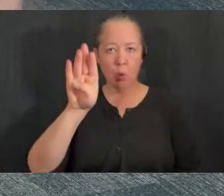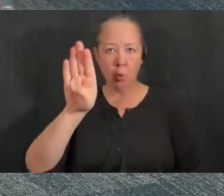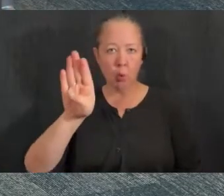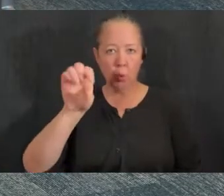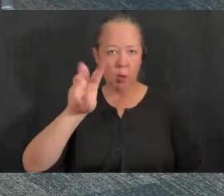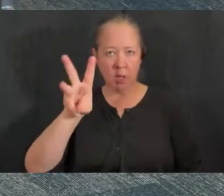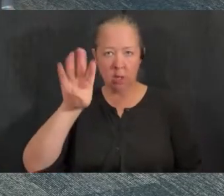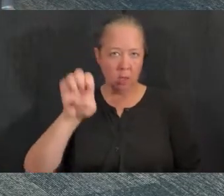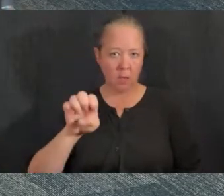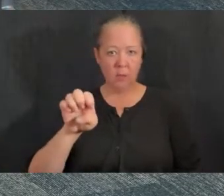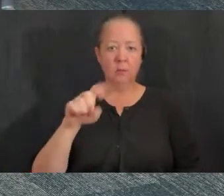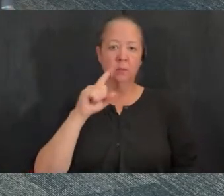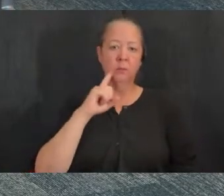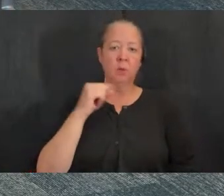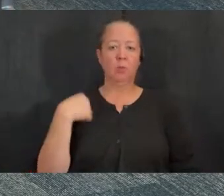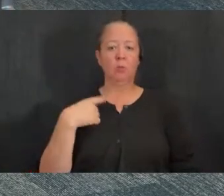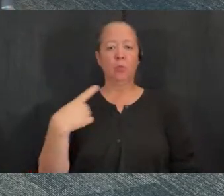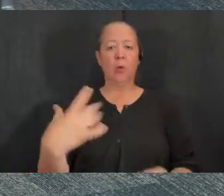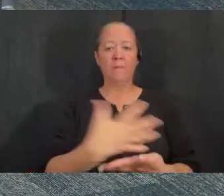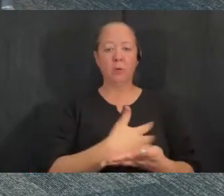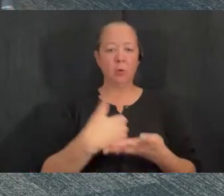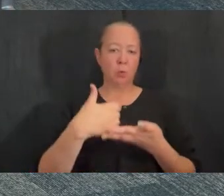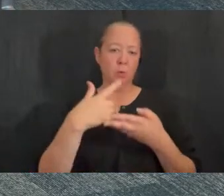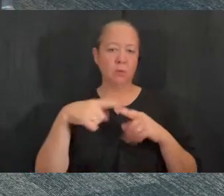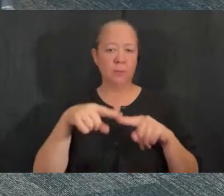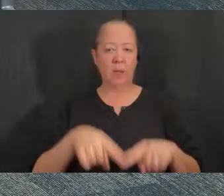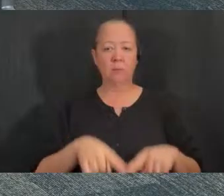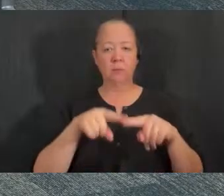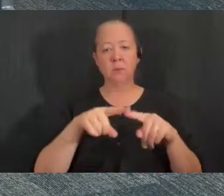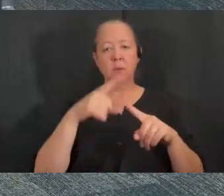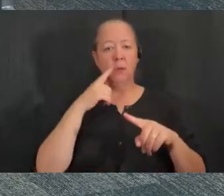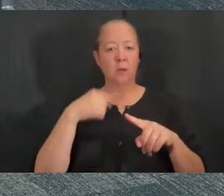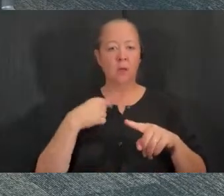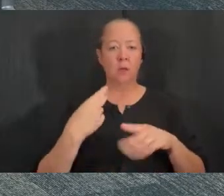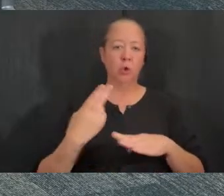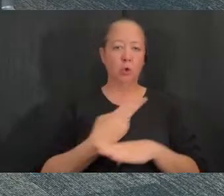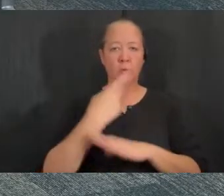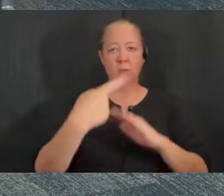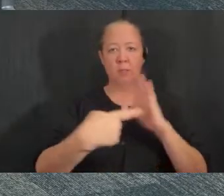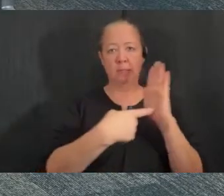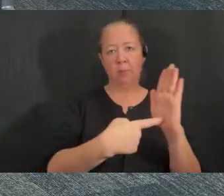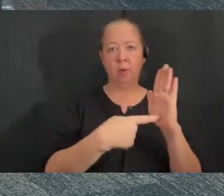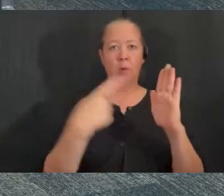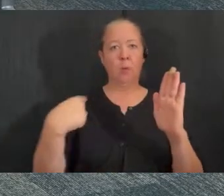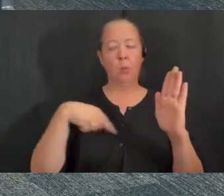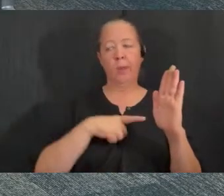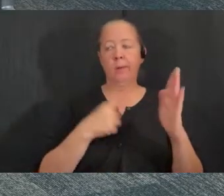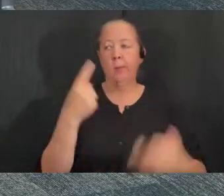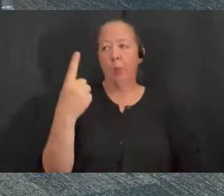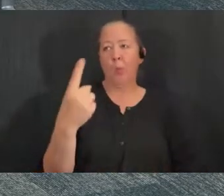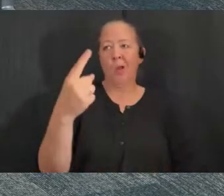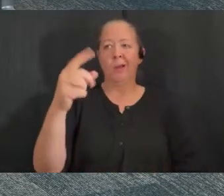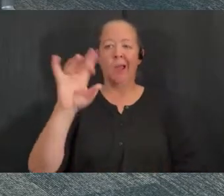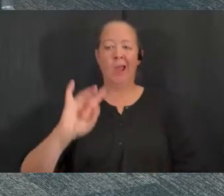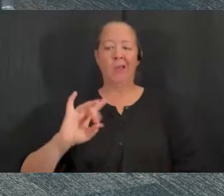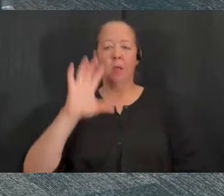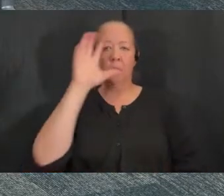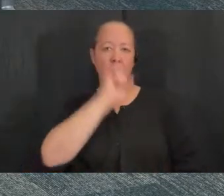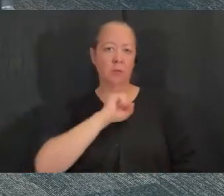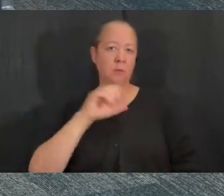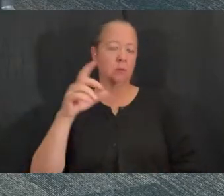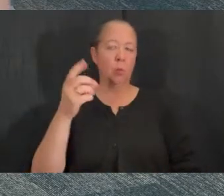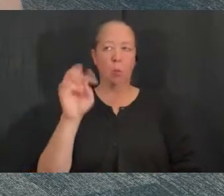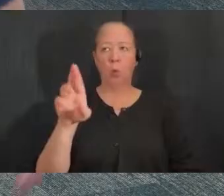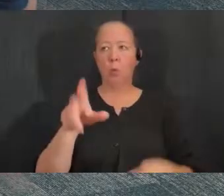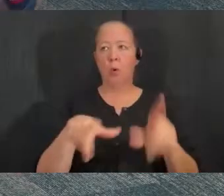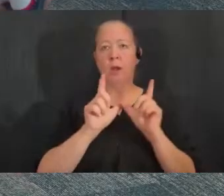example. We're not. We are 1/8, I guess, whatever. We are 1/10 the size, I guess, of Bowie.